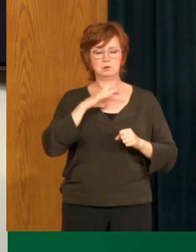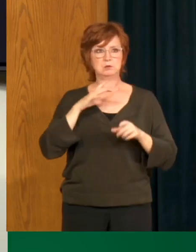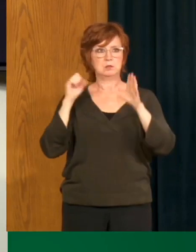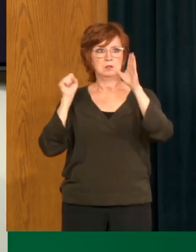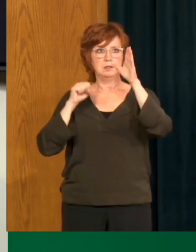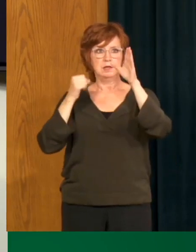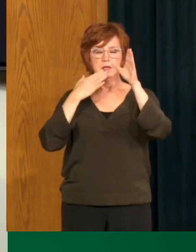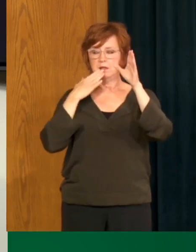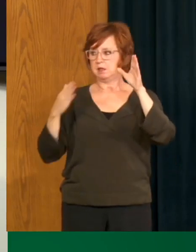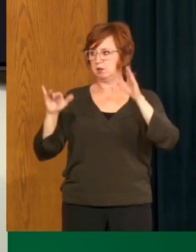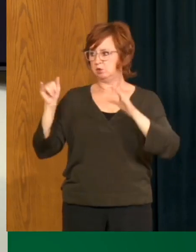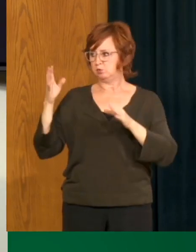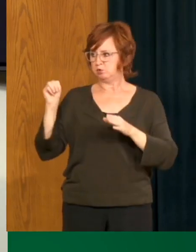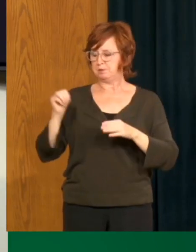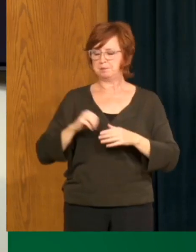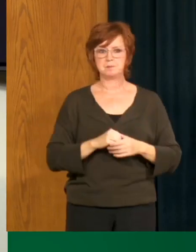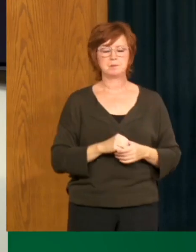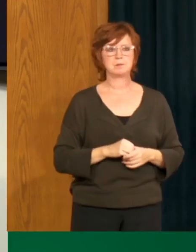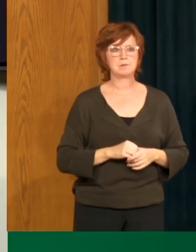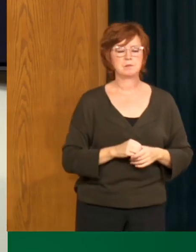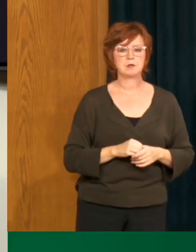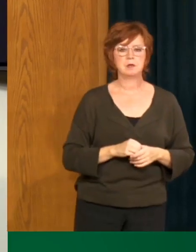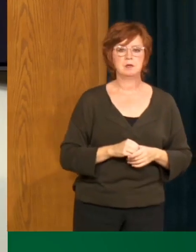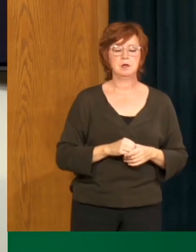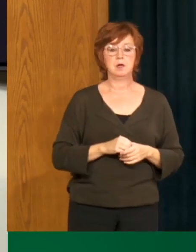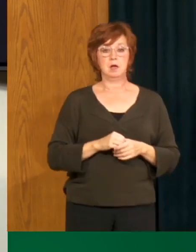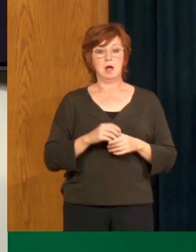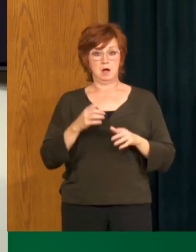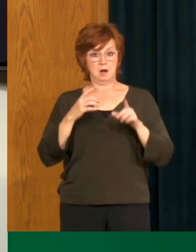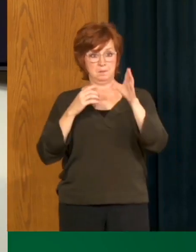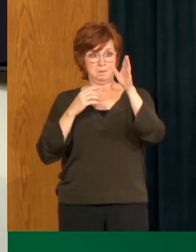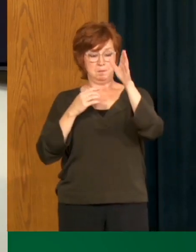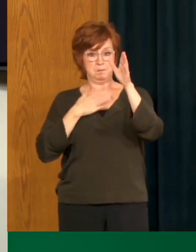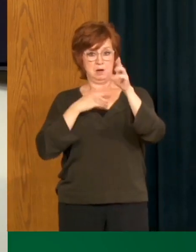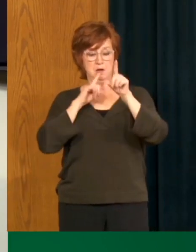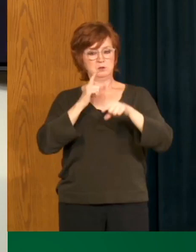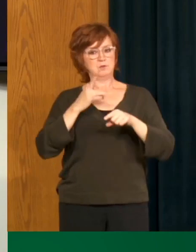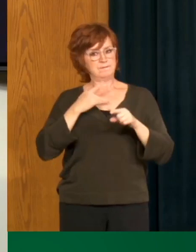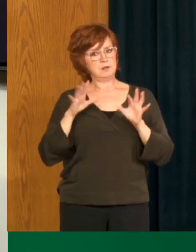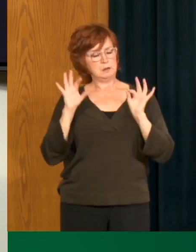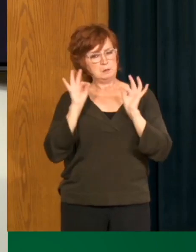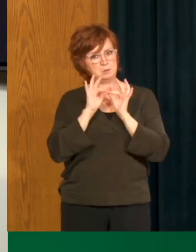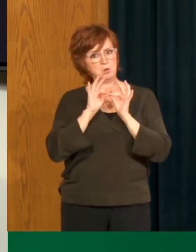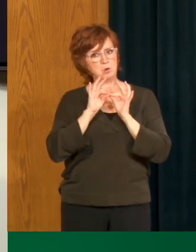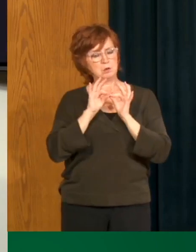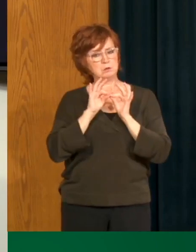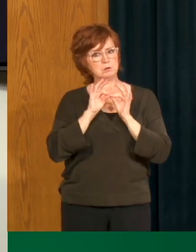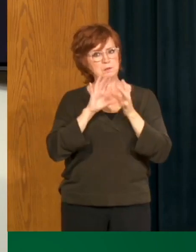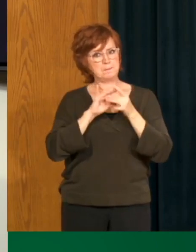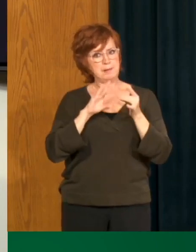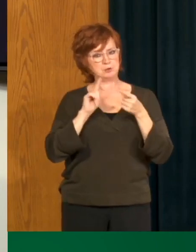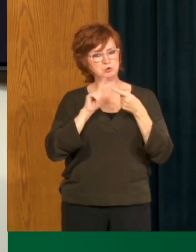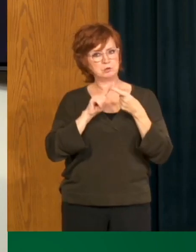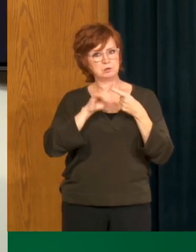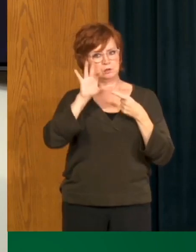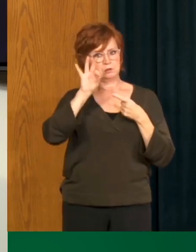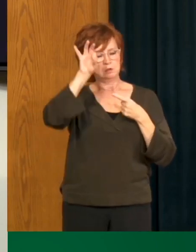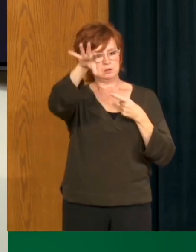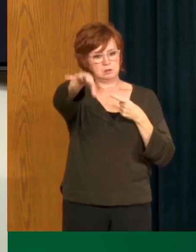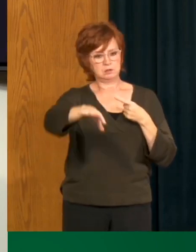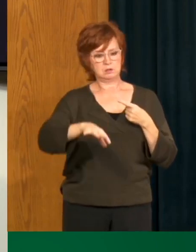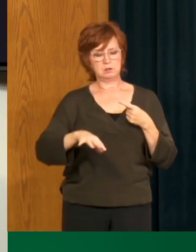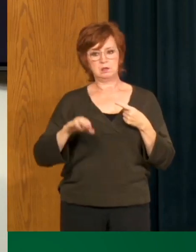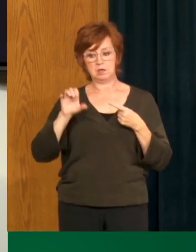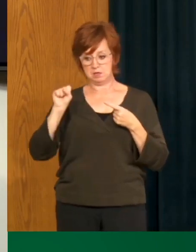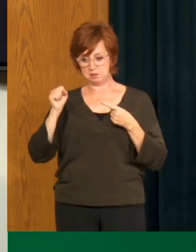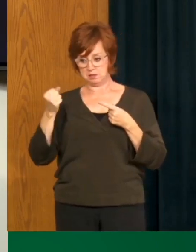Yes, thanks, Jim. I think is a good point to bring up is that the work of the local public health staff from SHA with Hutterite Aid